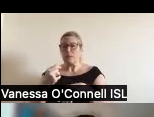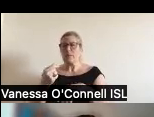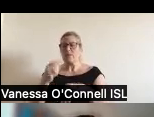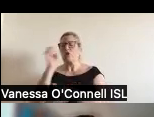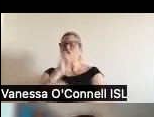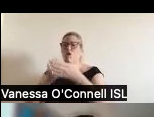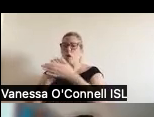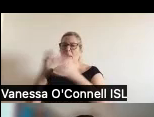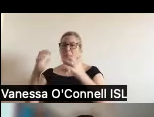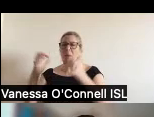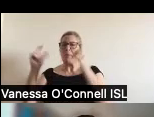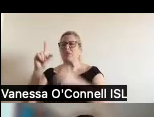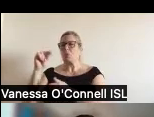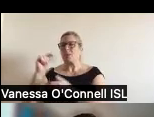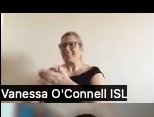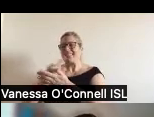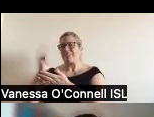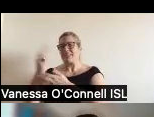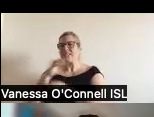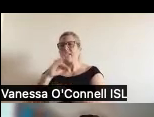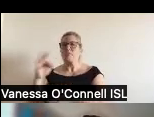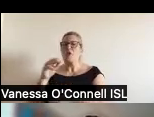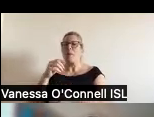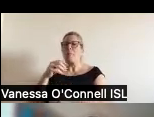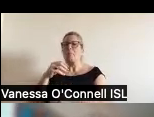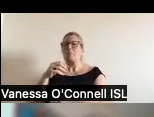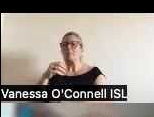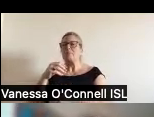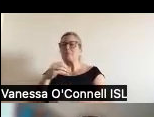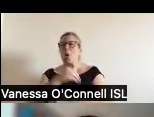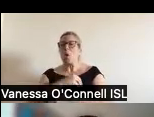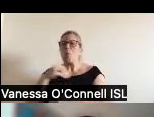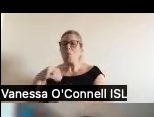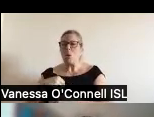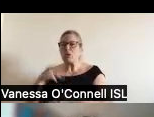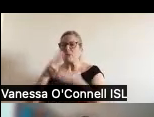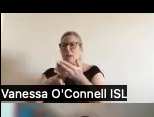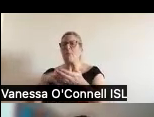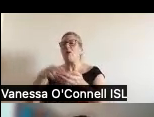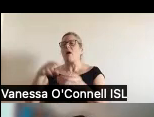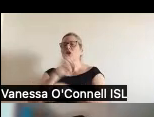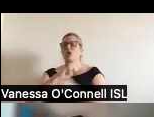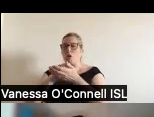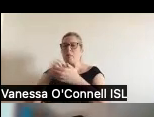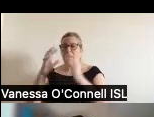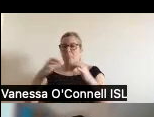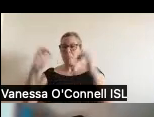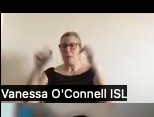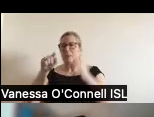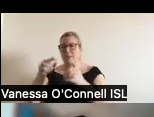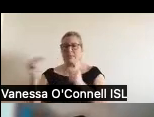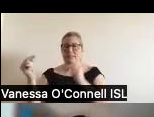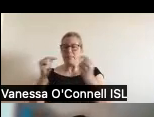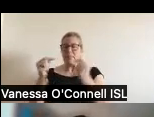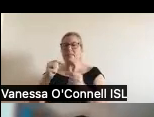in 2017 and is from a Polish member of the European Parliament. This happened during a debate on gender